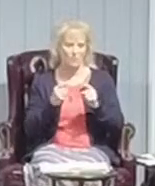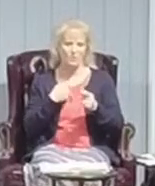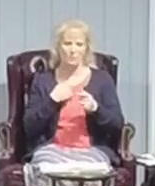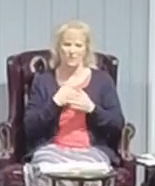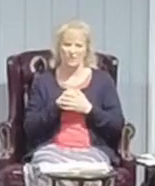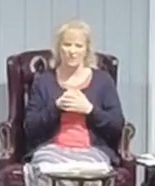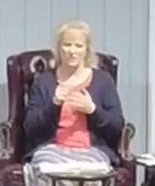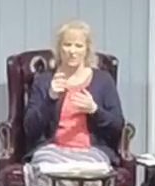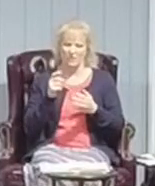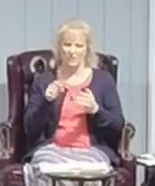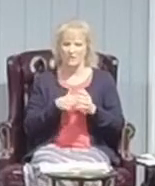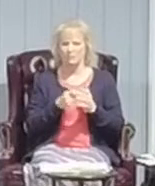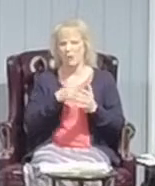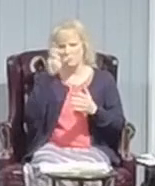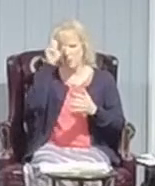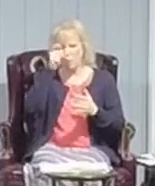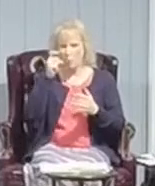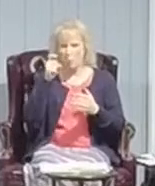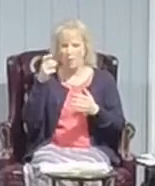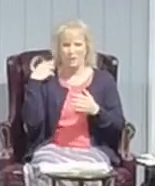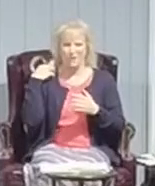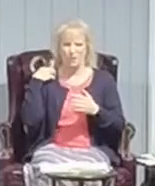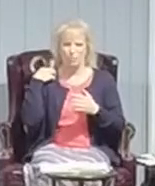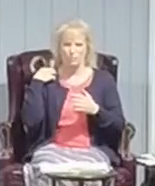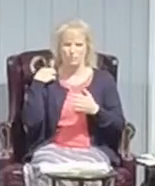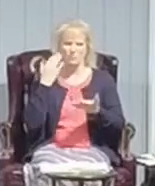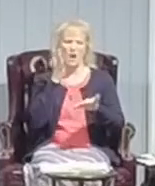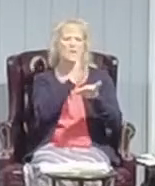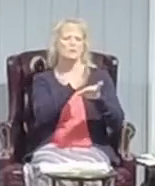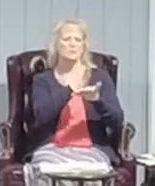Sometimes a wise coach calls timeout.